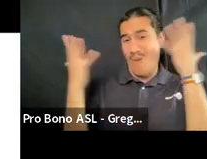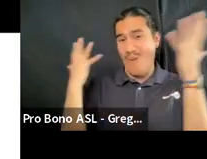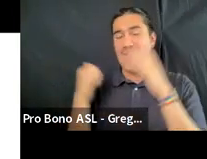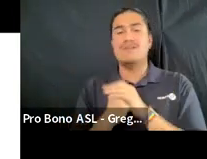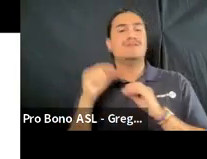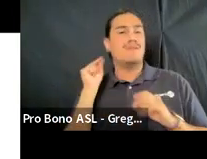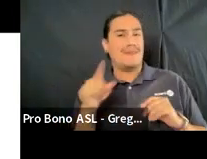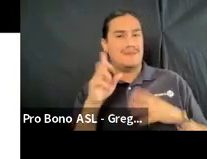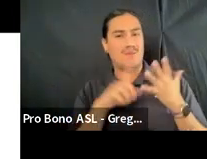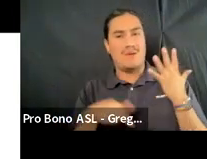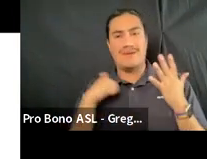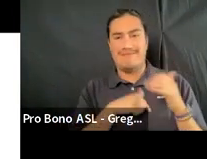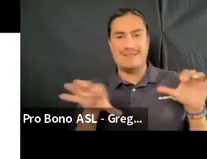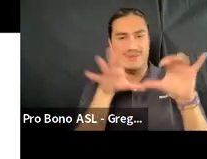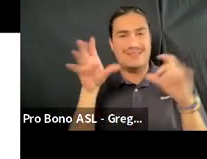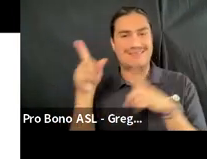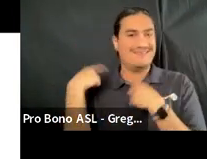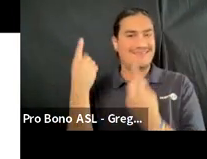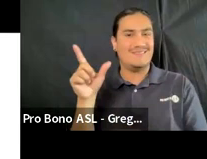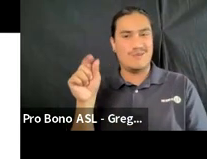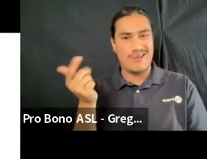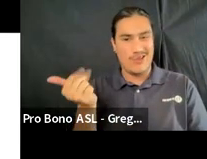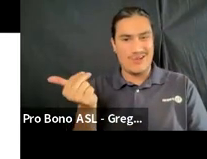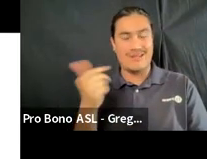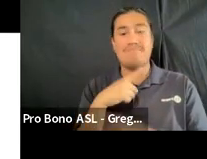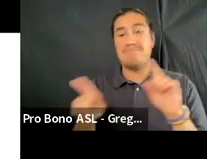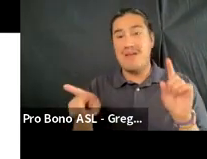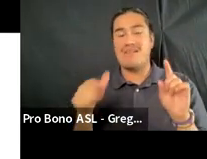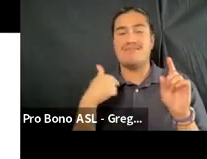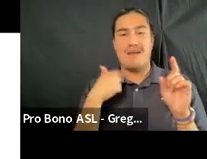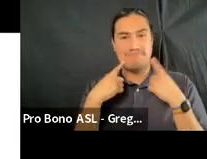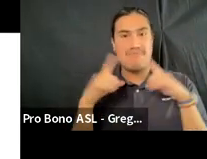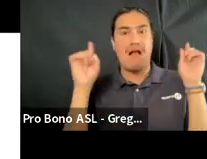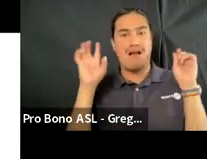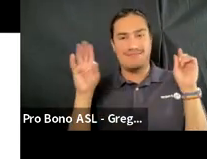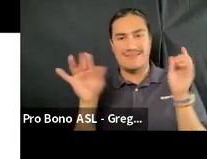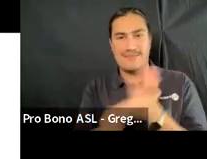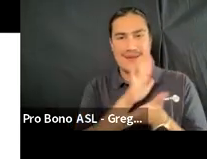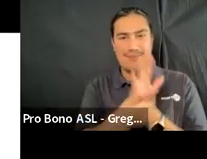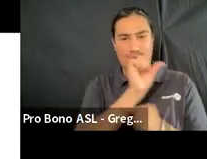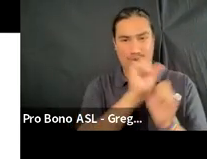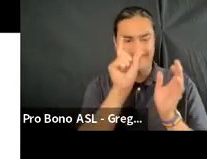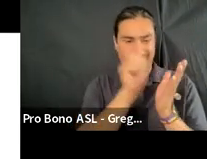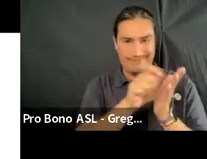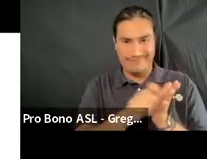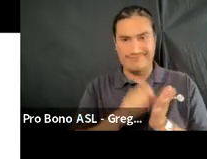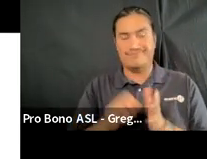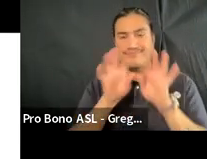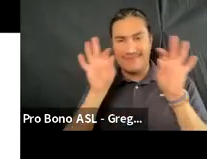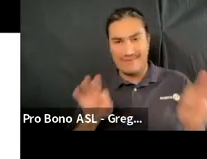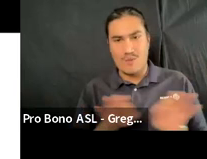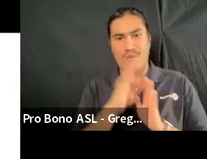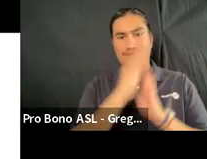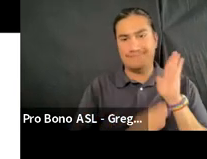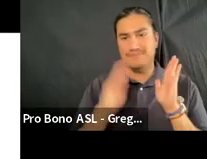this is what we've been doing since 2013, but I finally did like the paperwork and I'm currently applying for